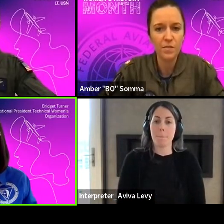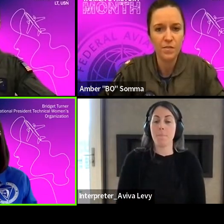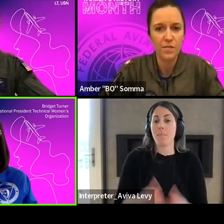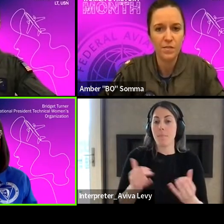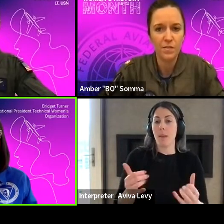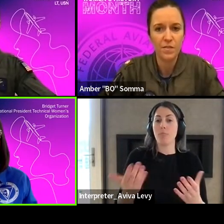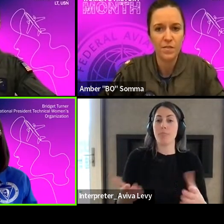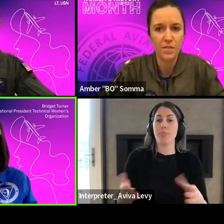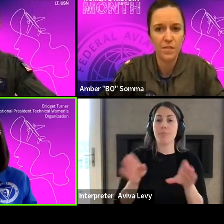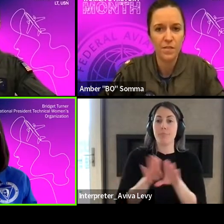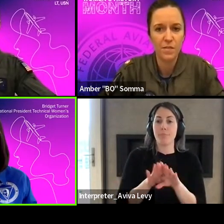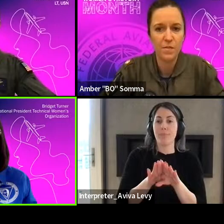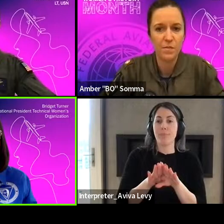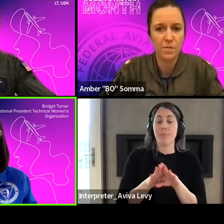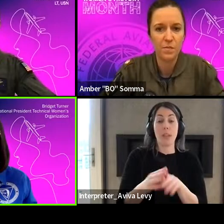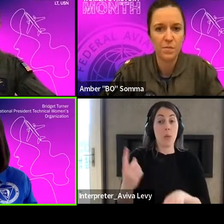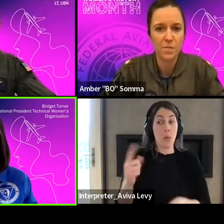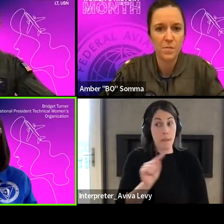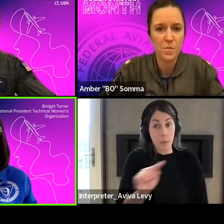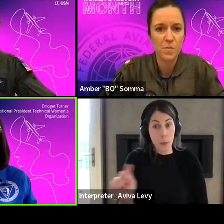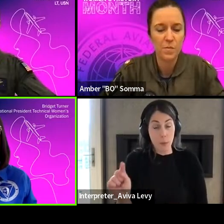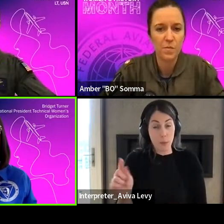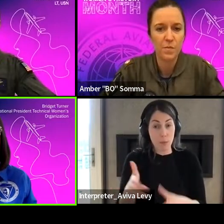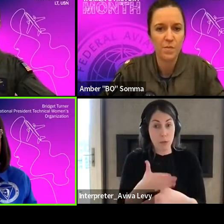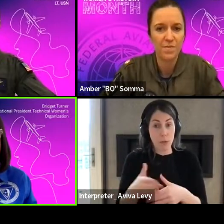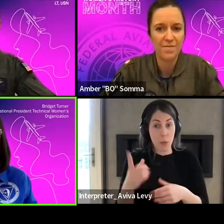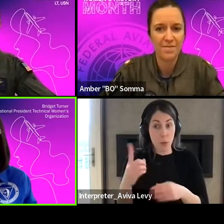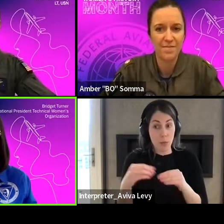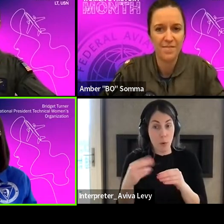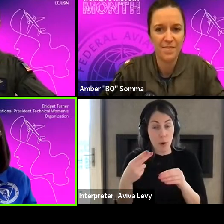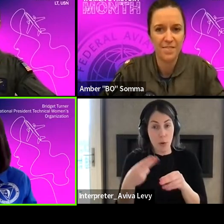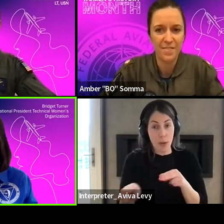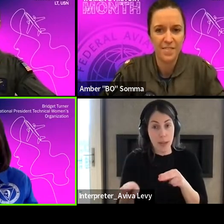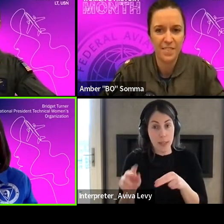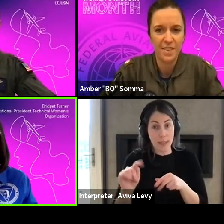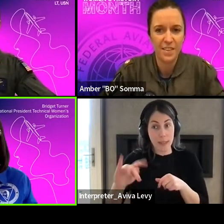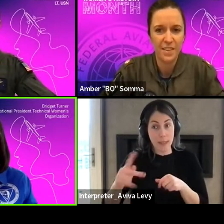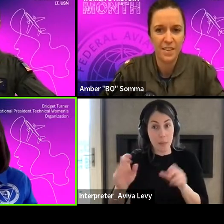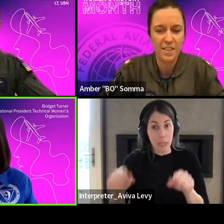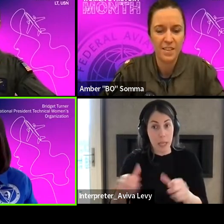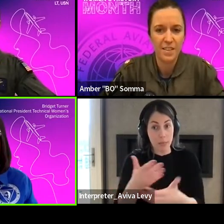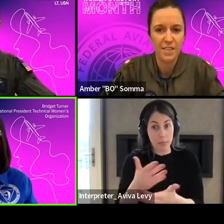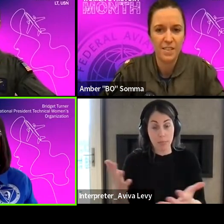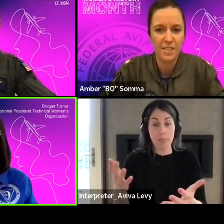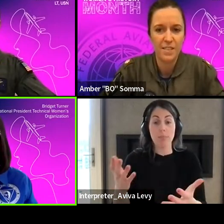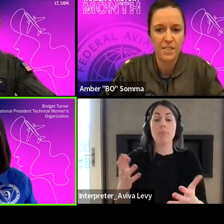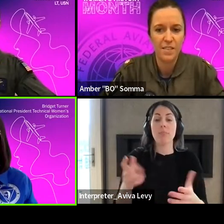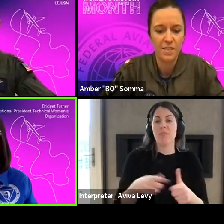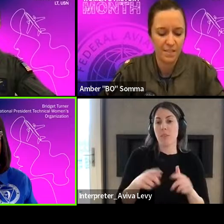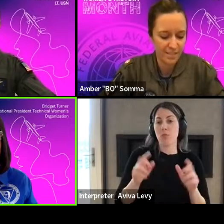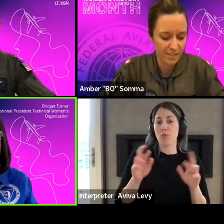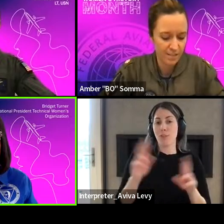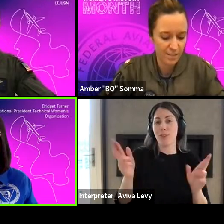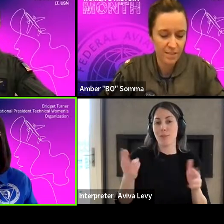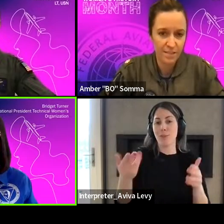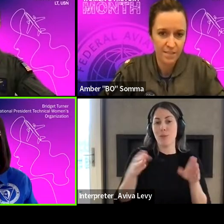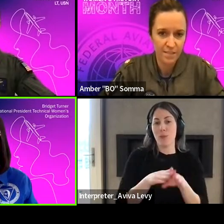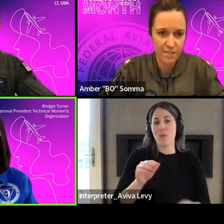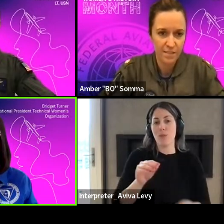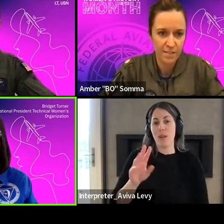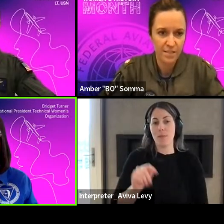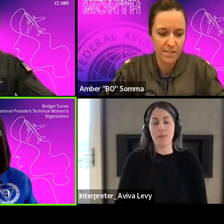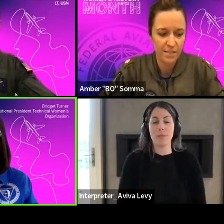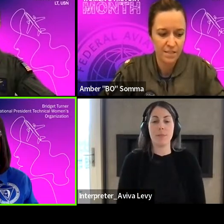up. If one of you all would like to share one more quick tip, we can do that. And then I will close us out for today.